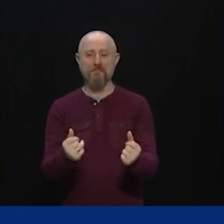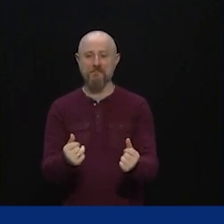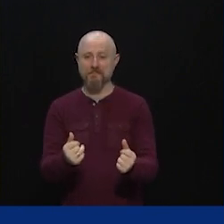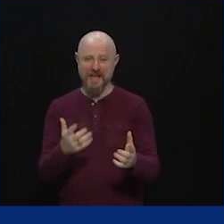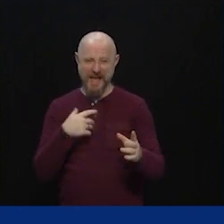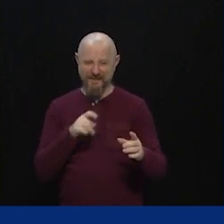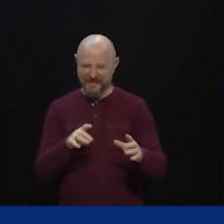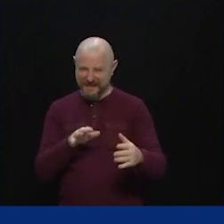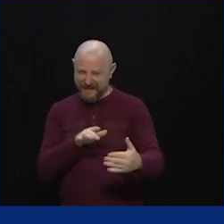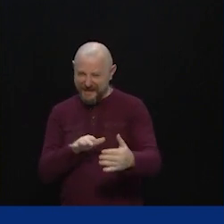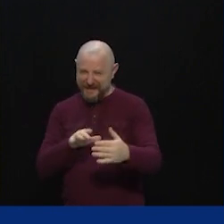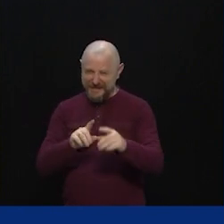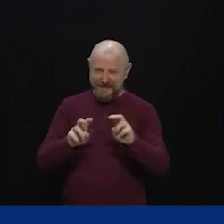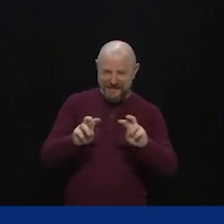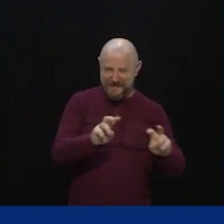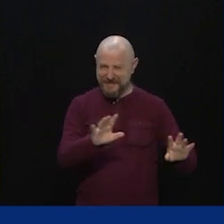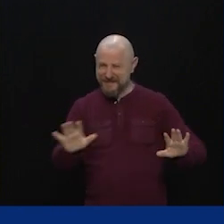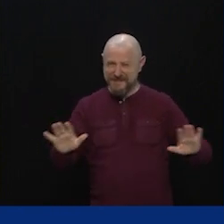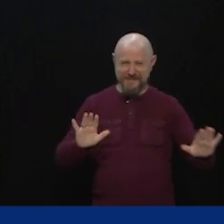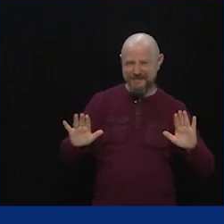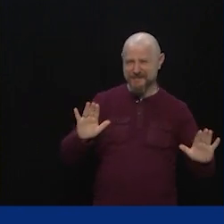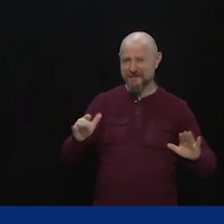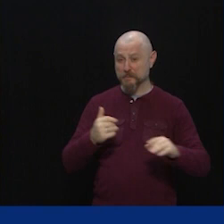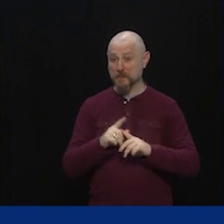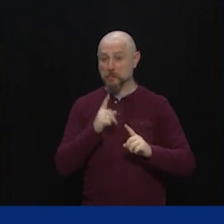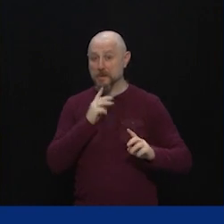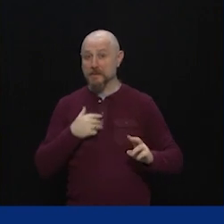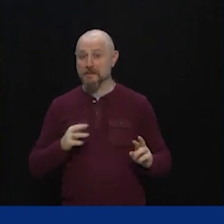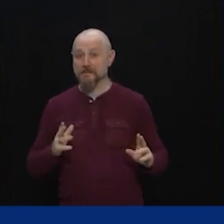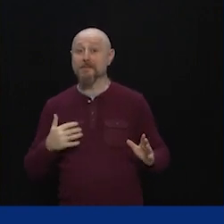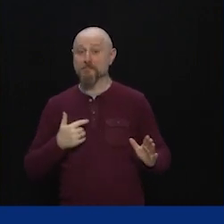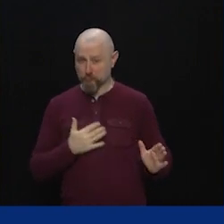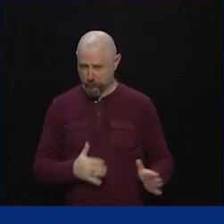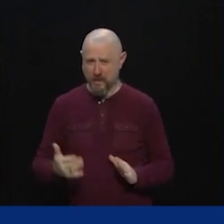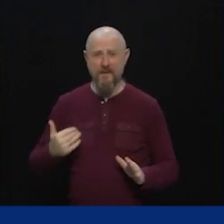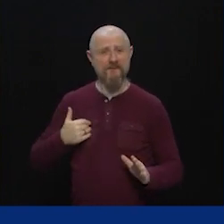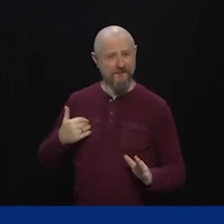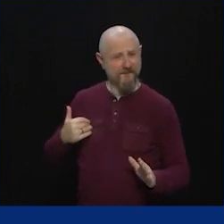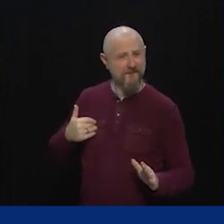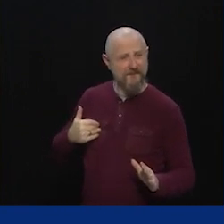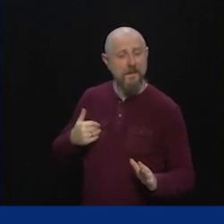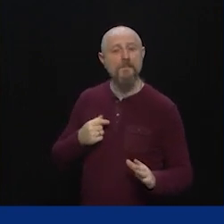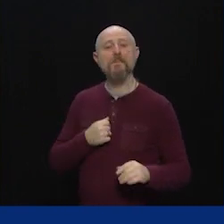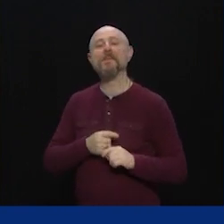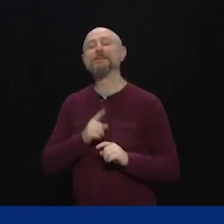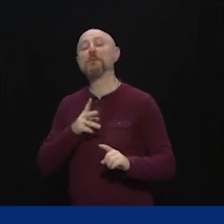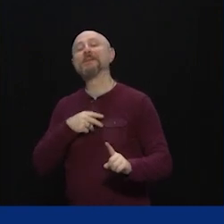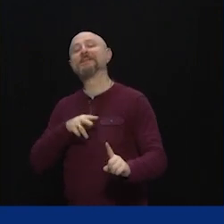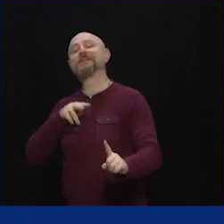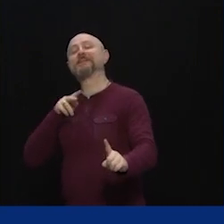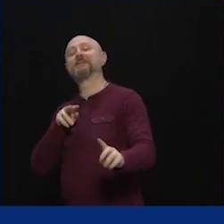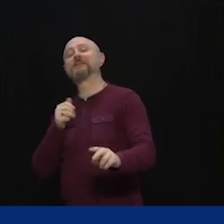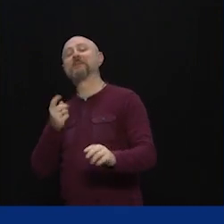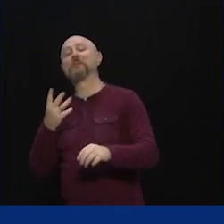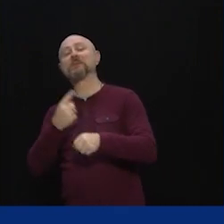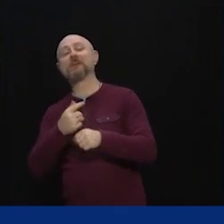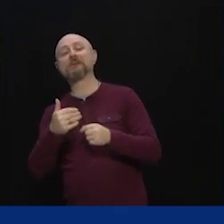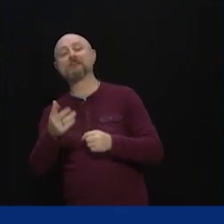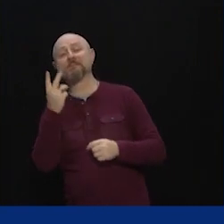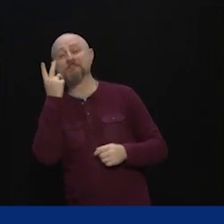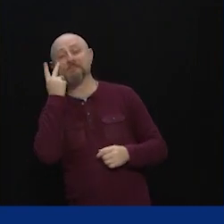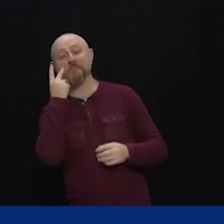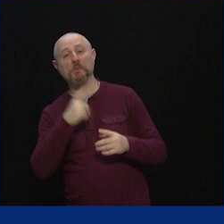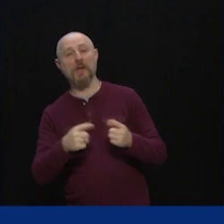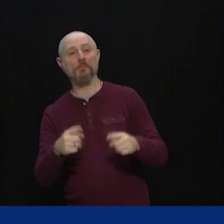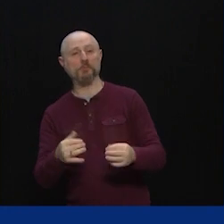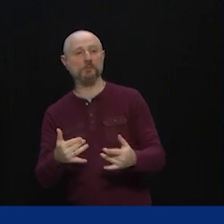wider steps, and we're ready to do it, and we have the plans in place. We're just watching this for a couple more days to see what those steps might be. We also